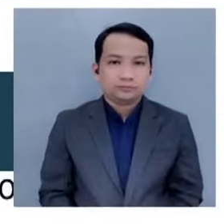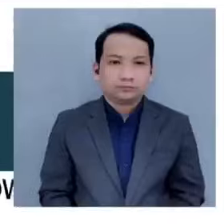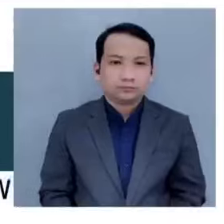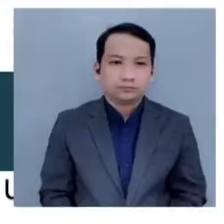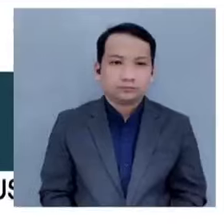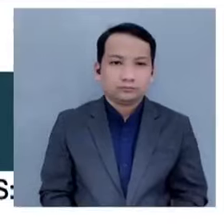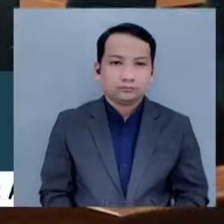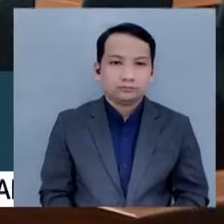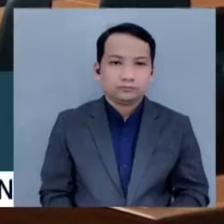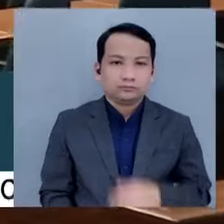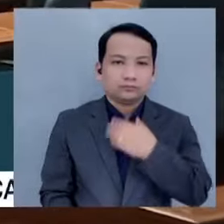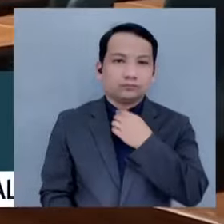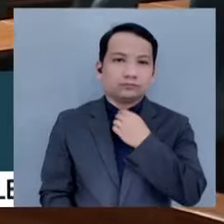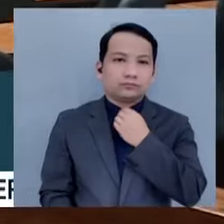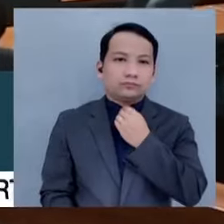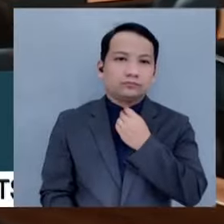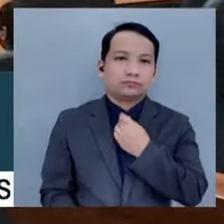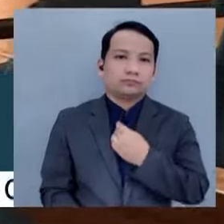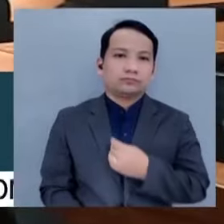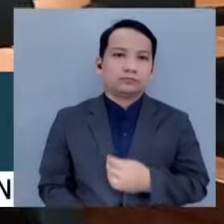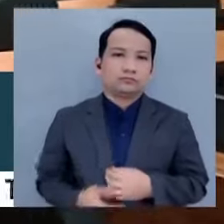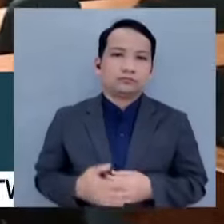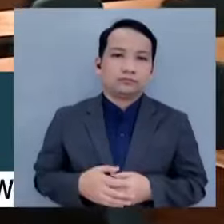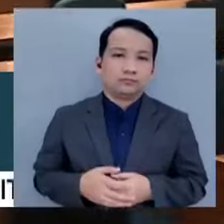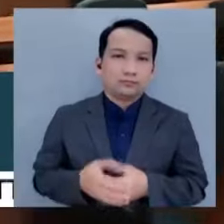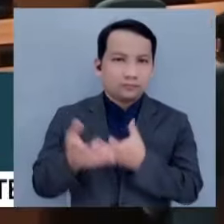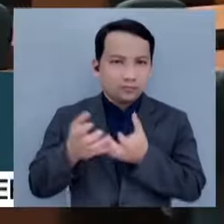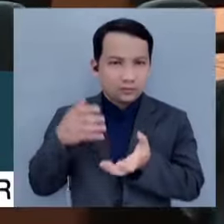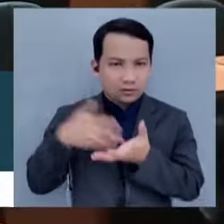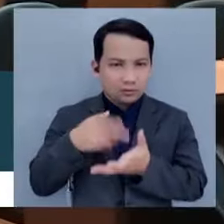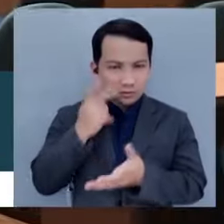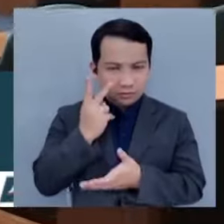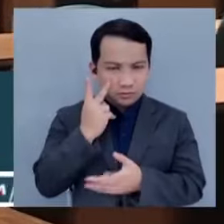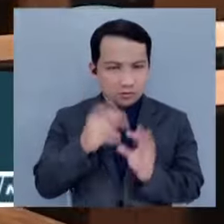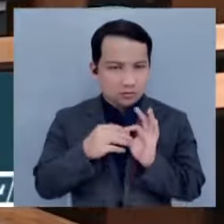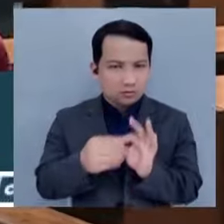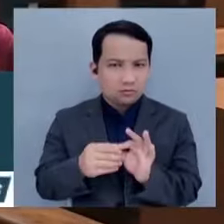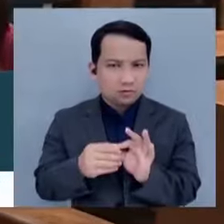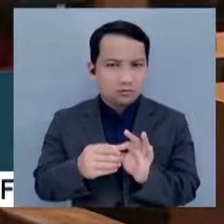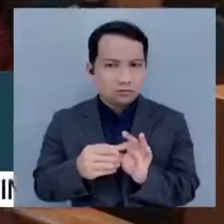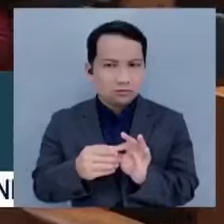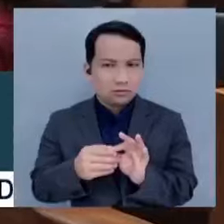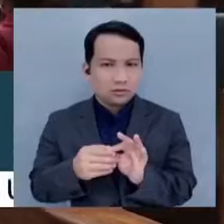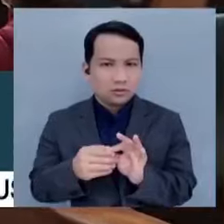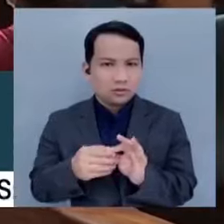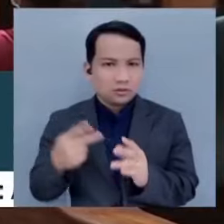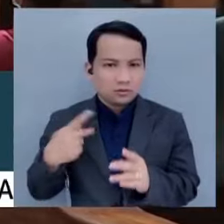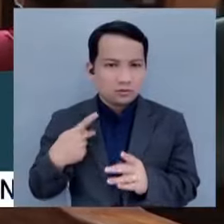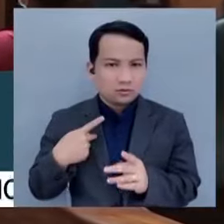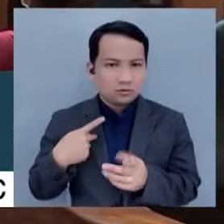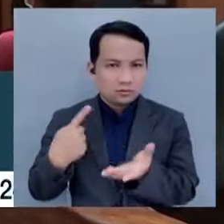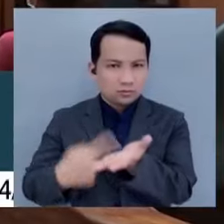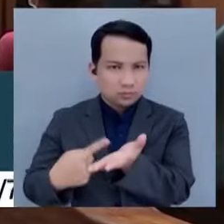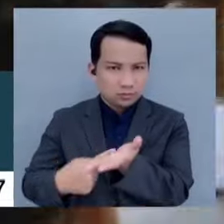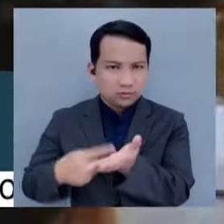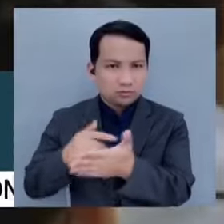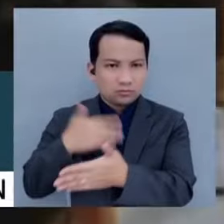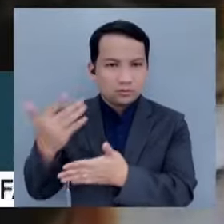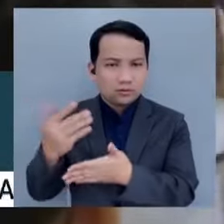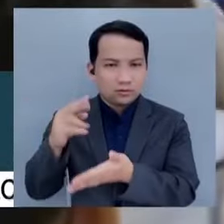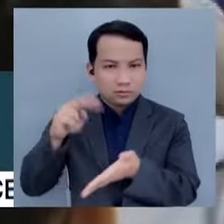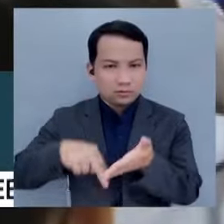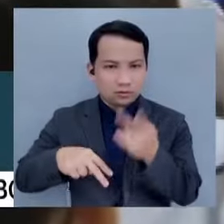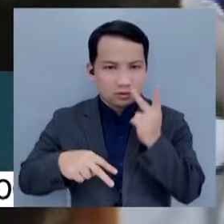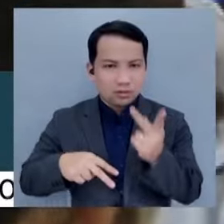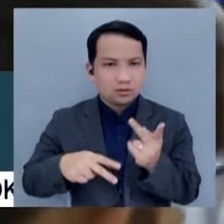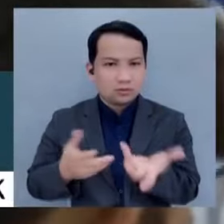Well, that I also want to see, Ms. Carmina. So there will be deliberations by next week. I want